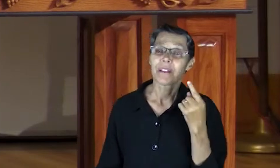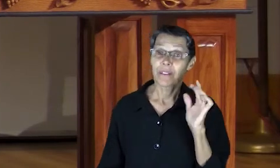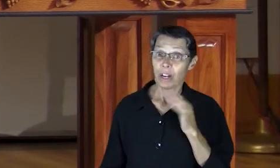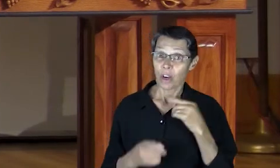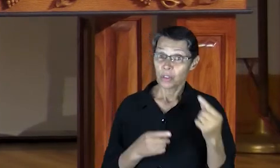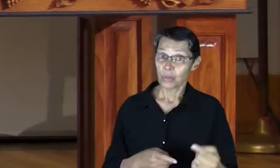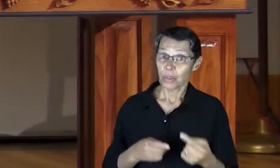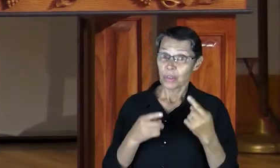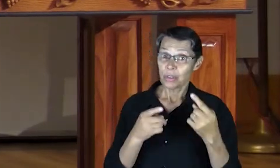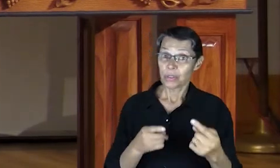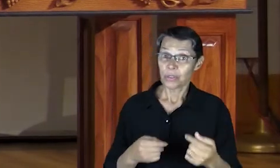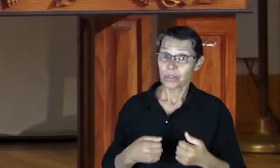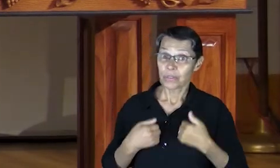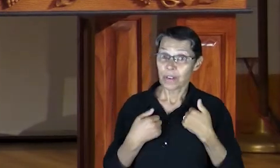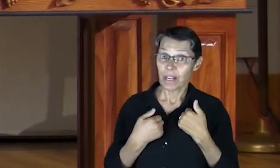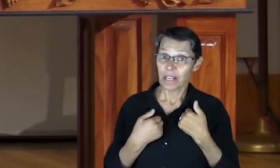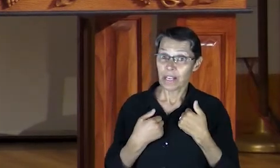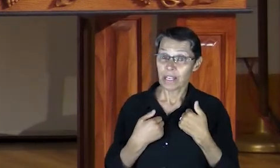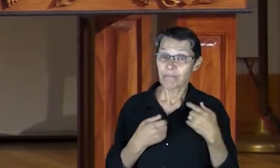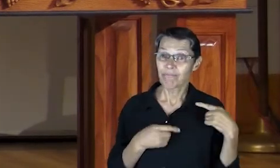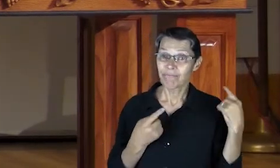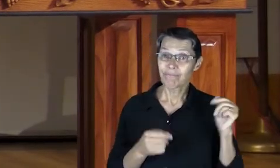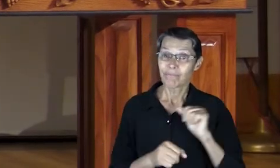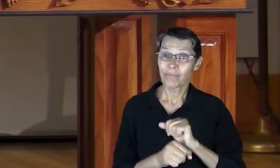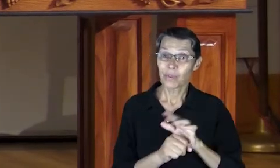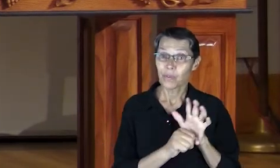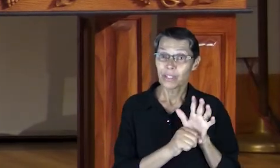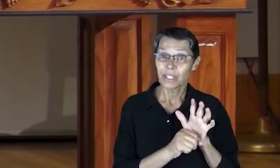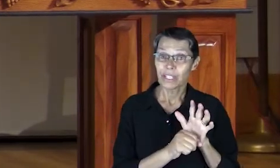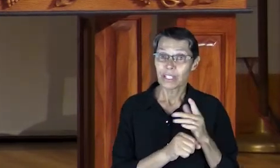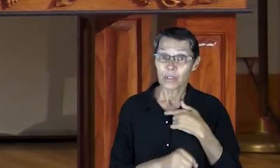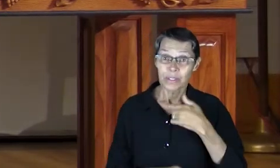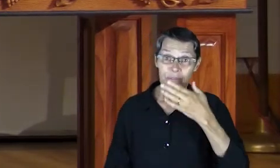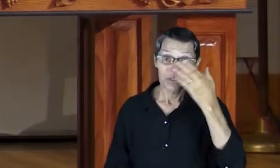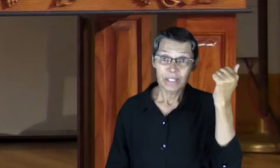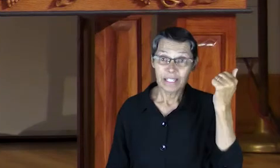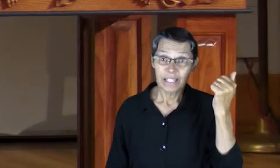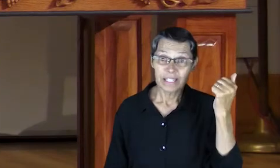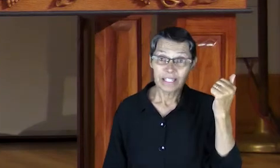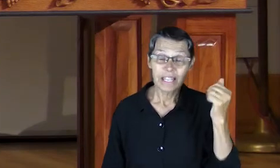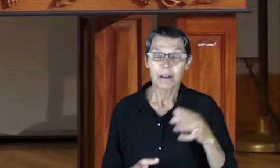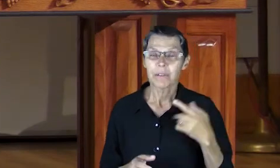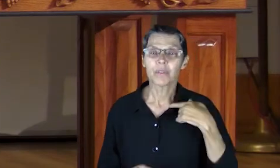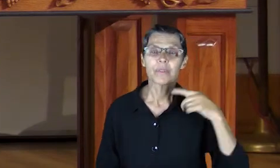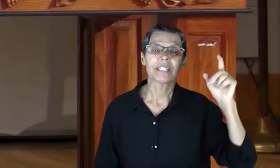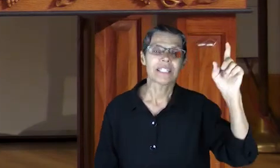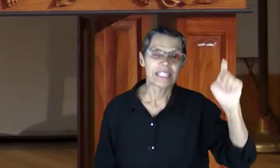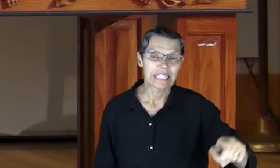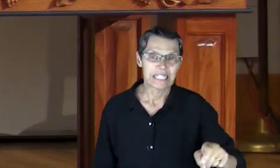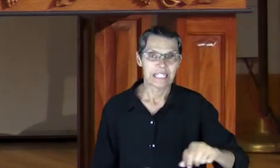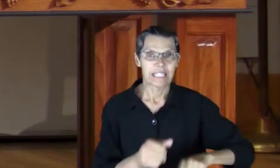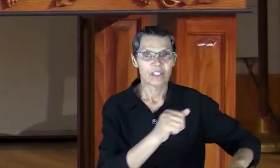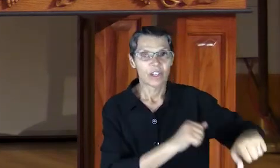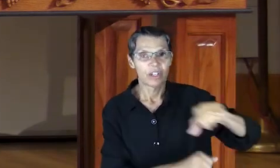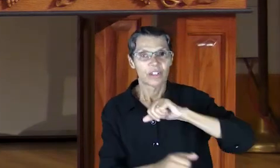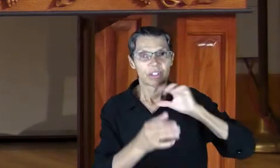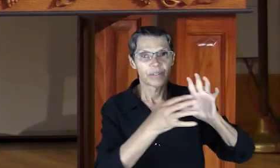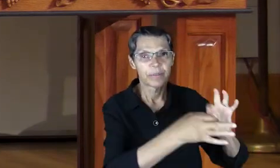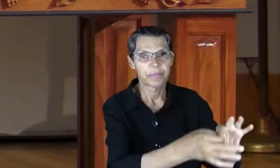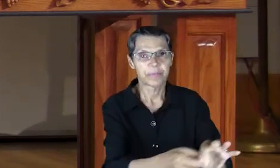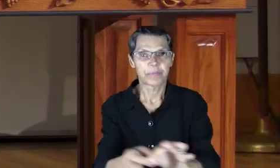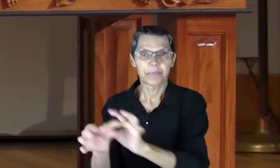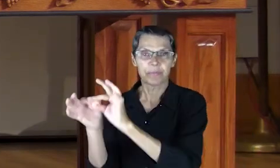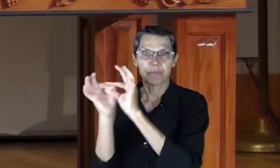if in our struggle to survive through this pandemic, if we've forgotten how much we need each other.